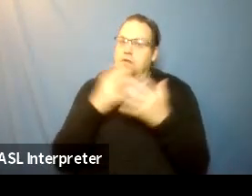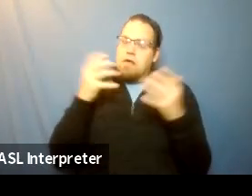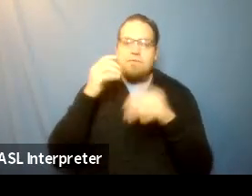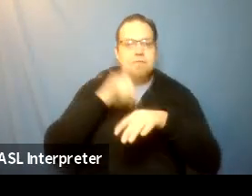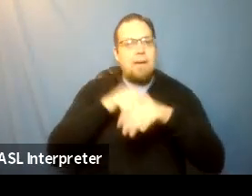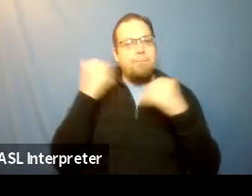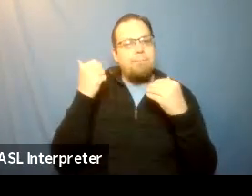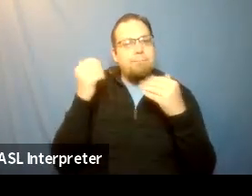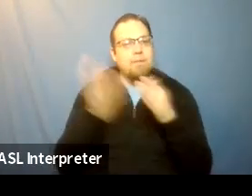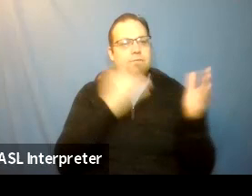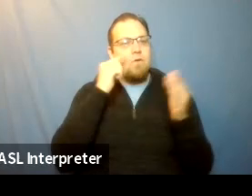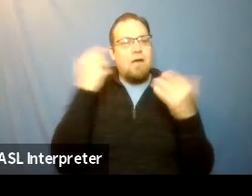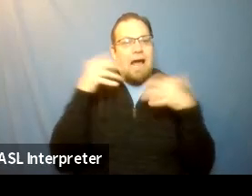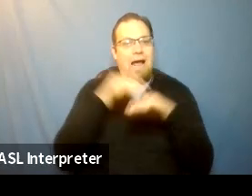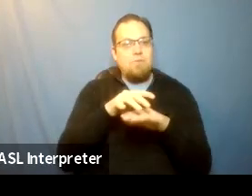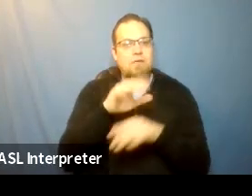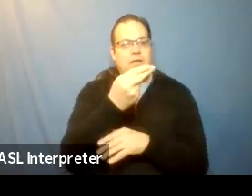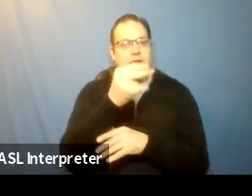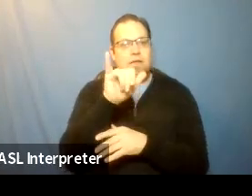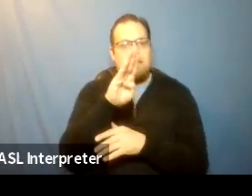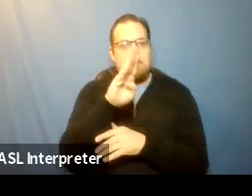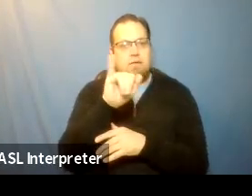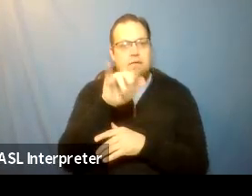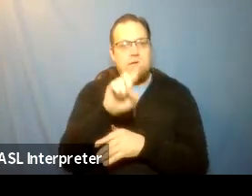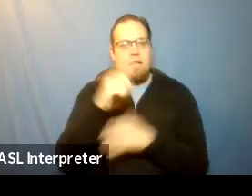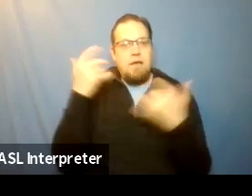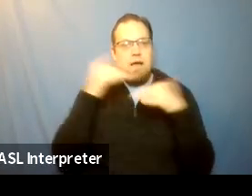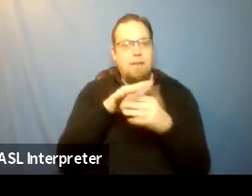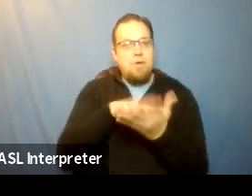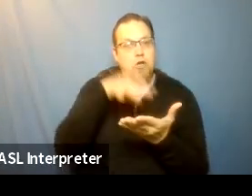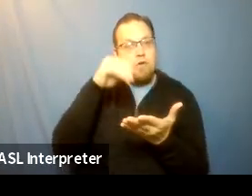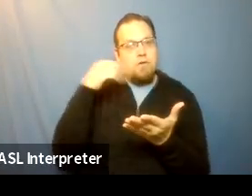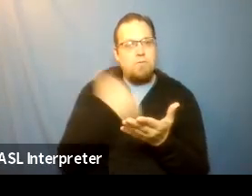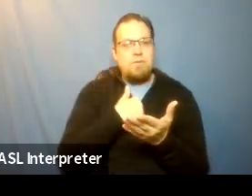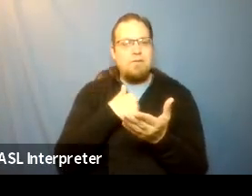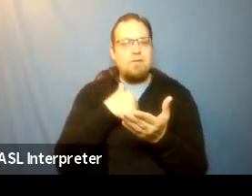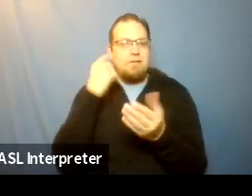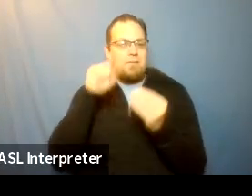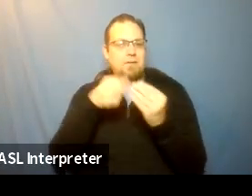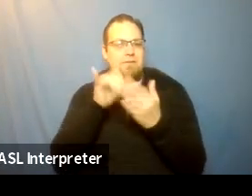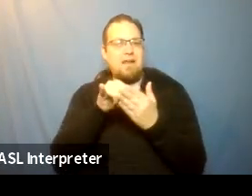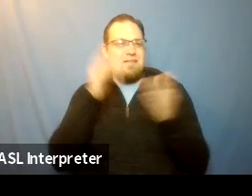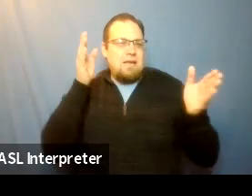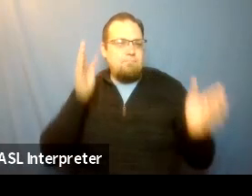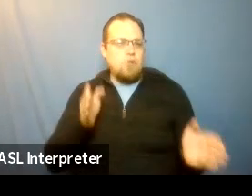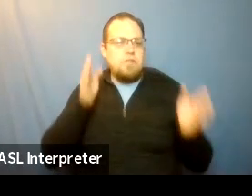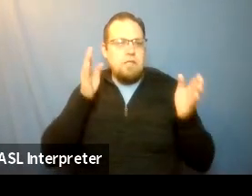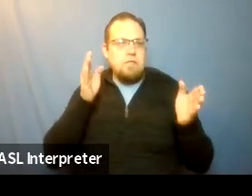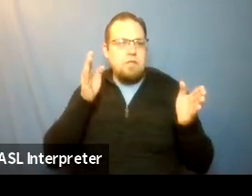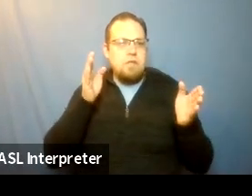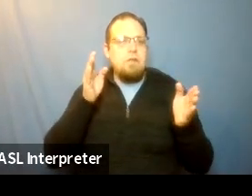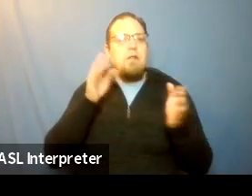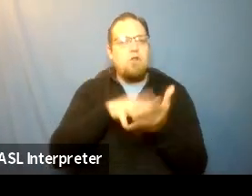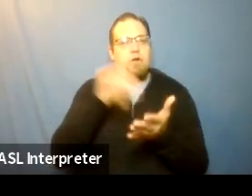call hybrid learning, and now we refer to it a lot more often as just in-person learning. And so